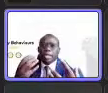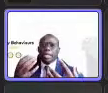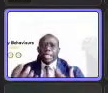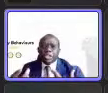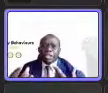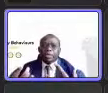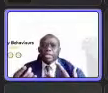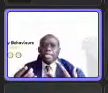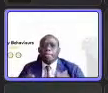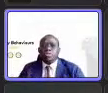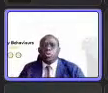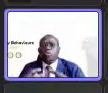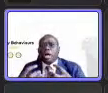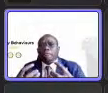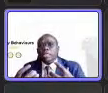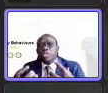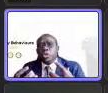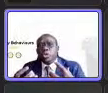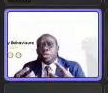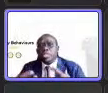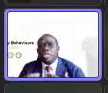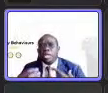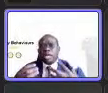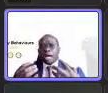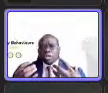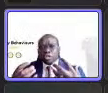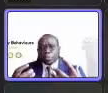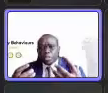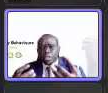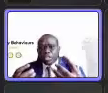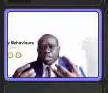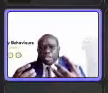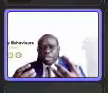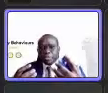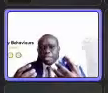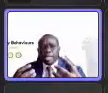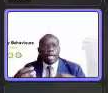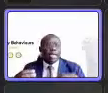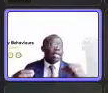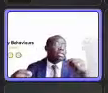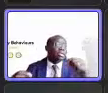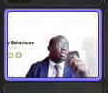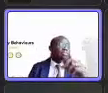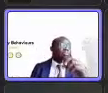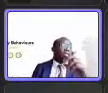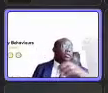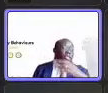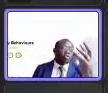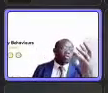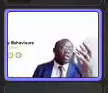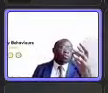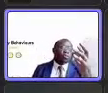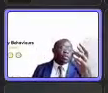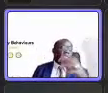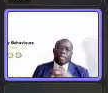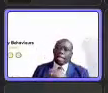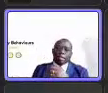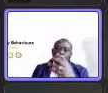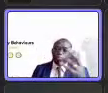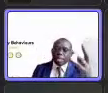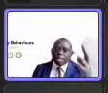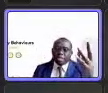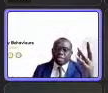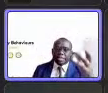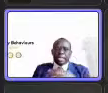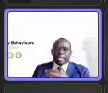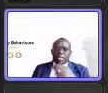collaboration initiative in terms of having joint Aerotropolis initiatives. And the concept of Aerotropolis and